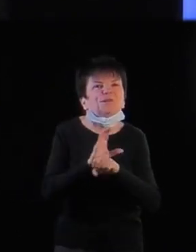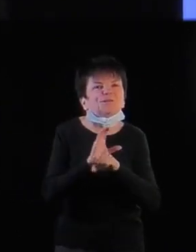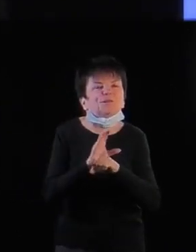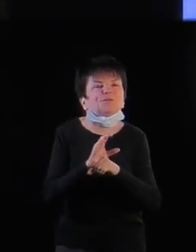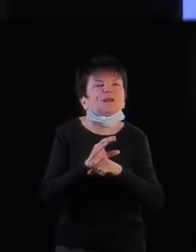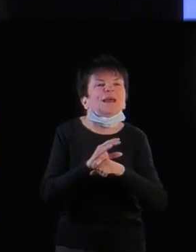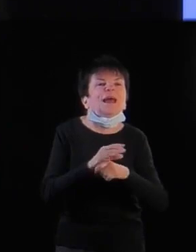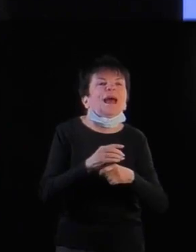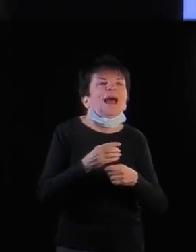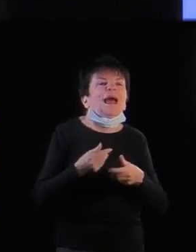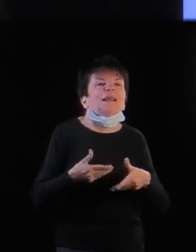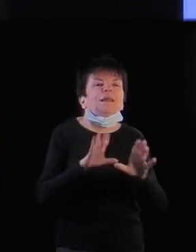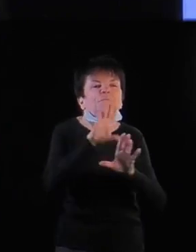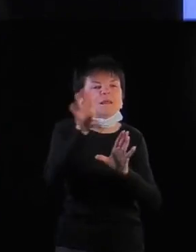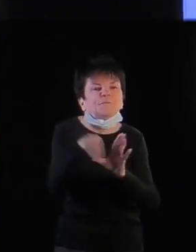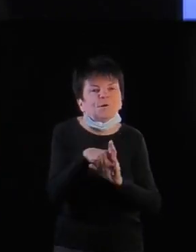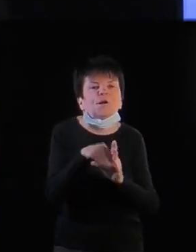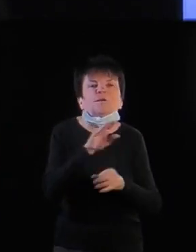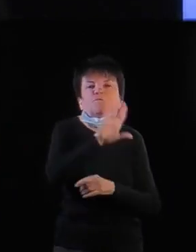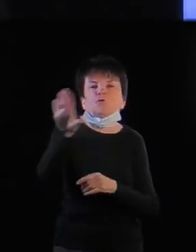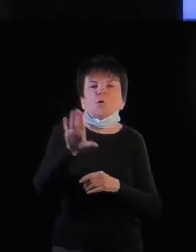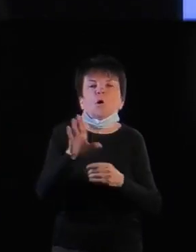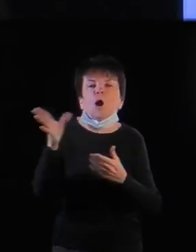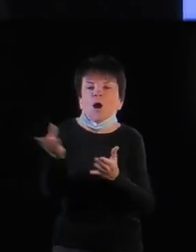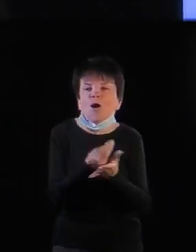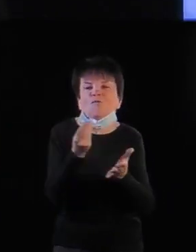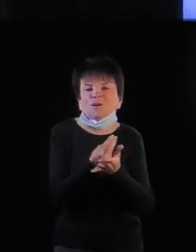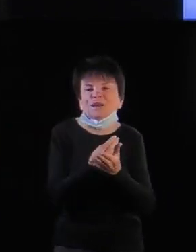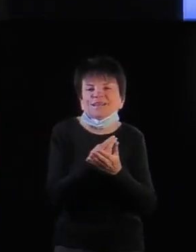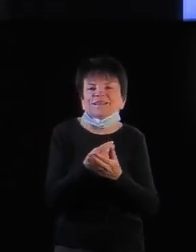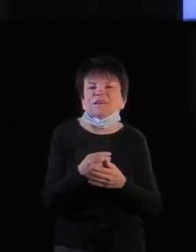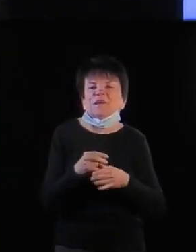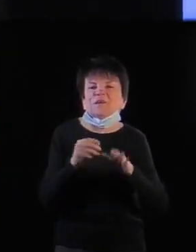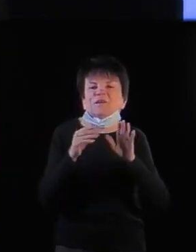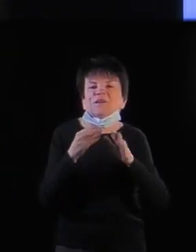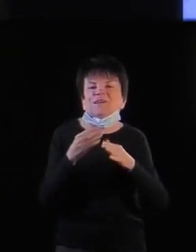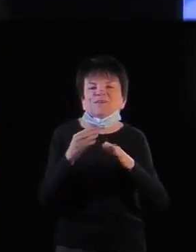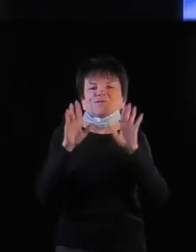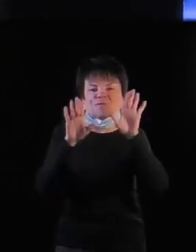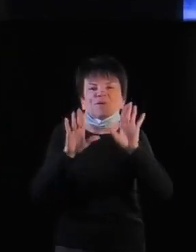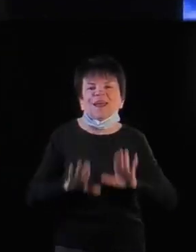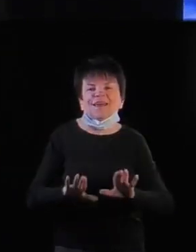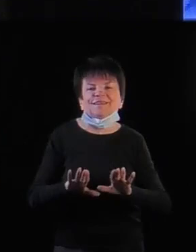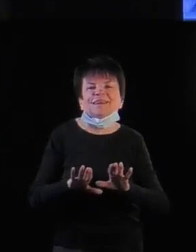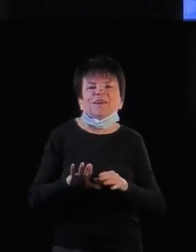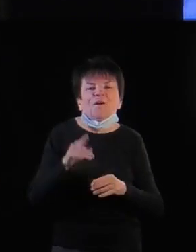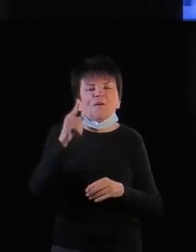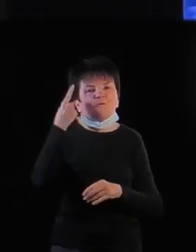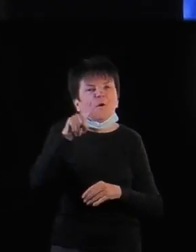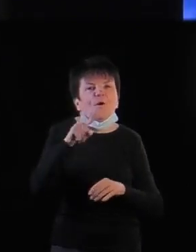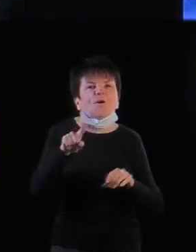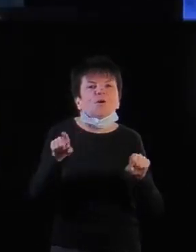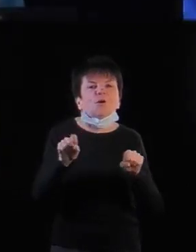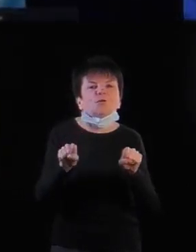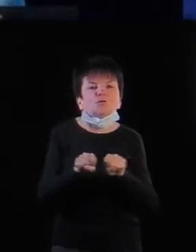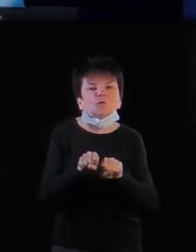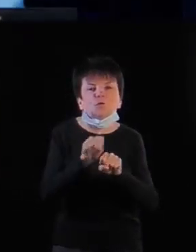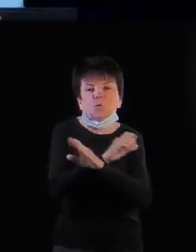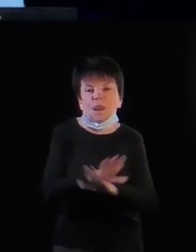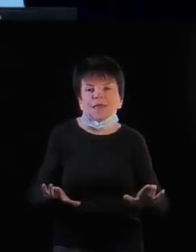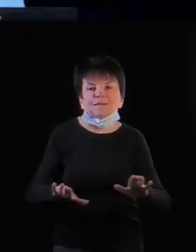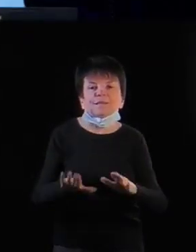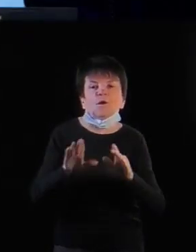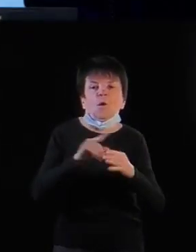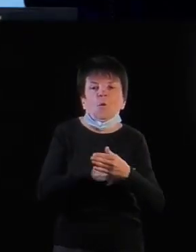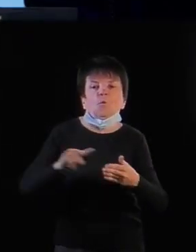part of your offering. What a great thing it is for us to be a part of Shoeless Plus Weekend. Well, we've